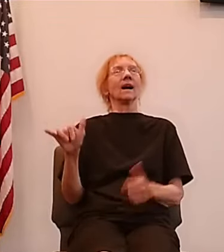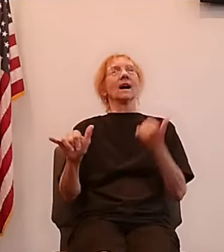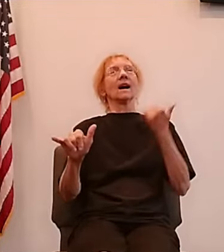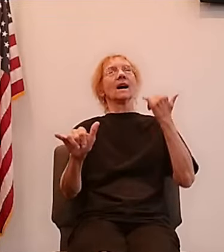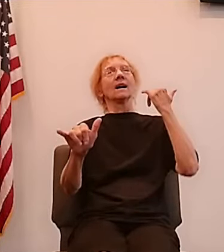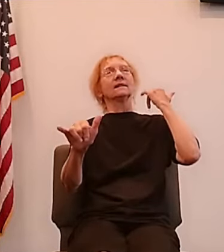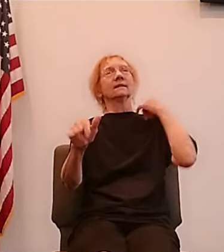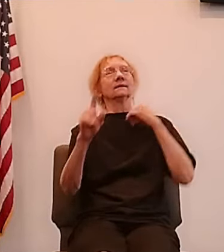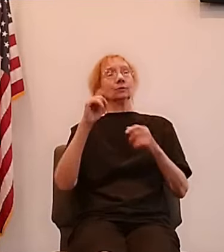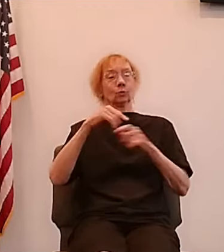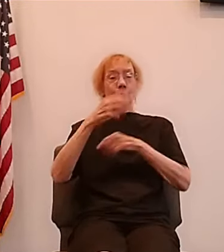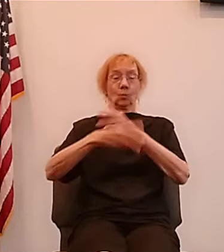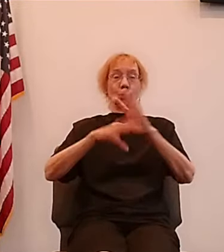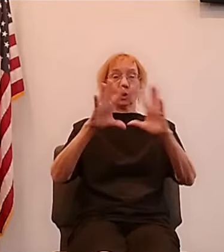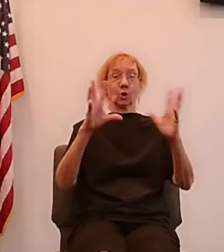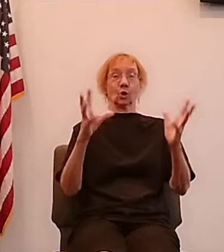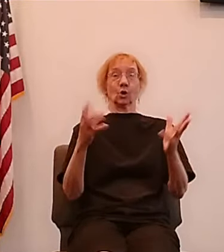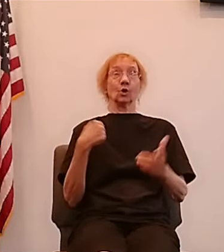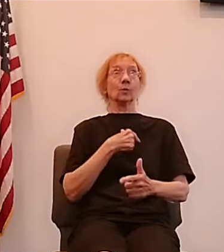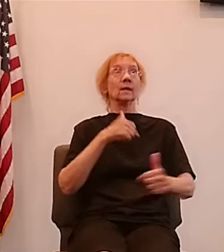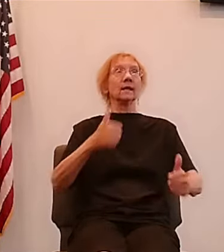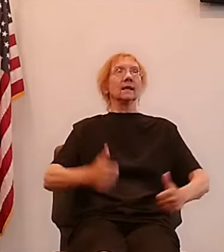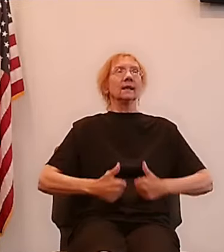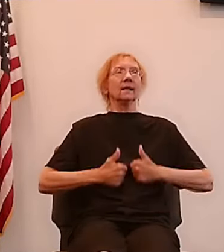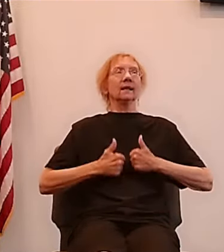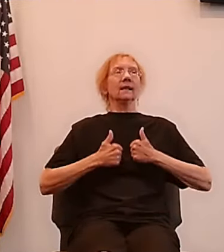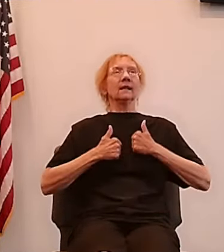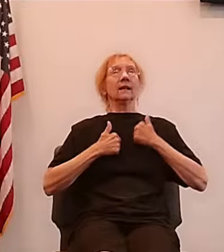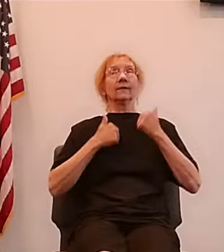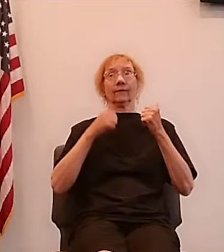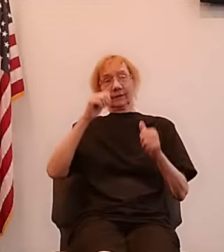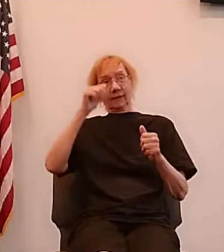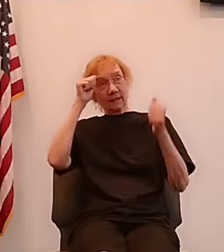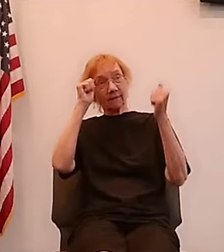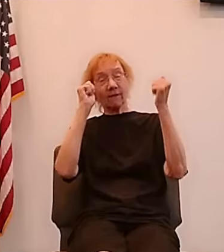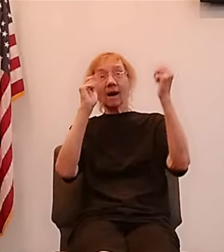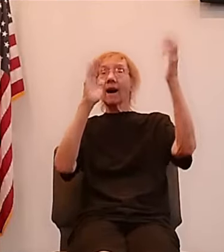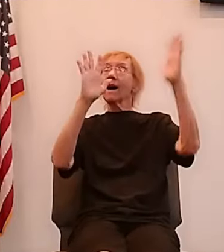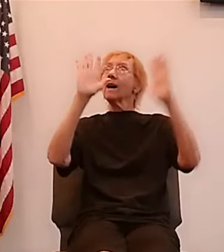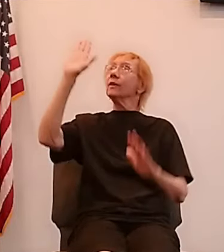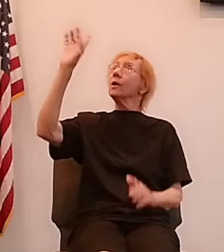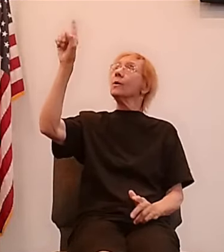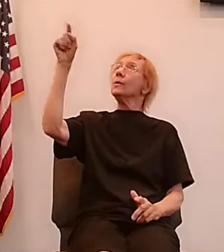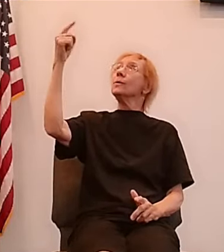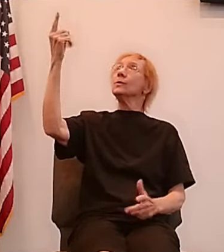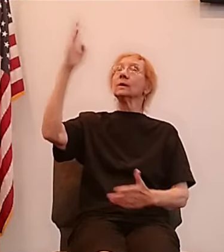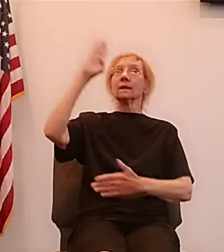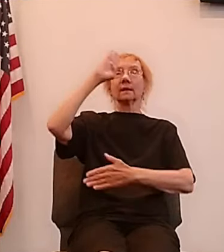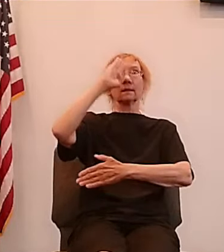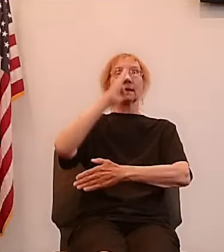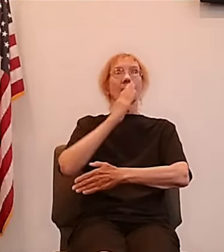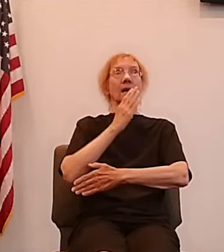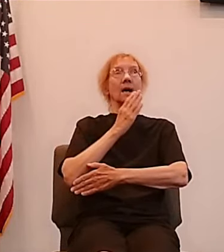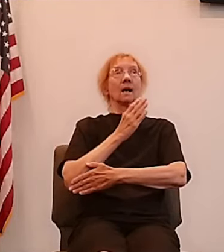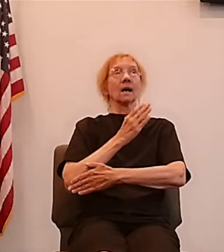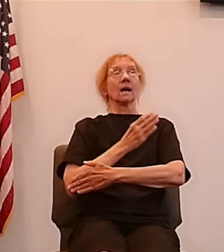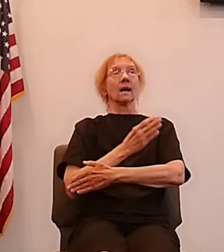everlasting to the world we live, the Father's only